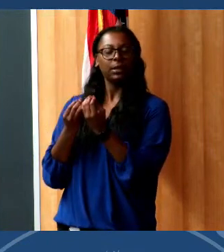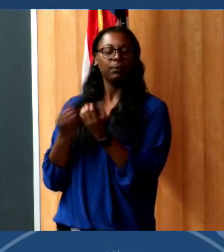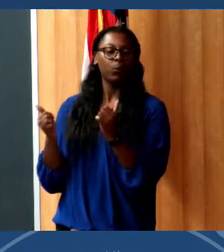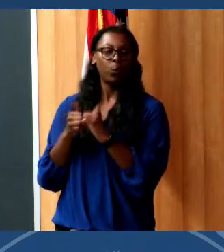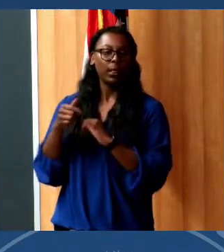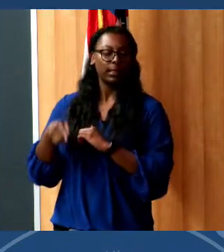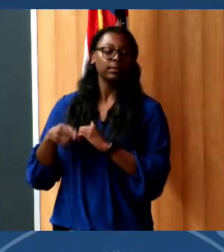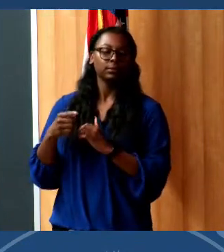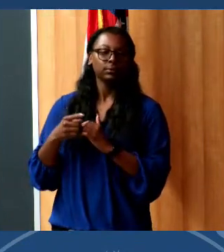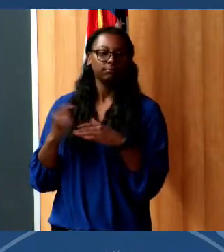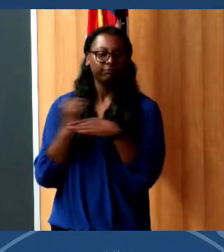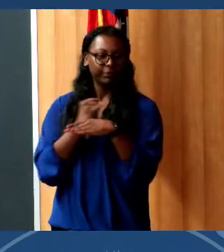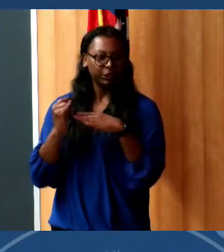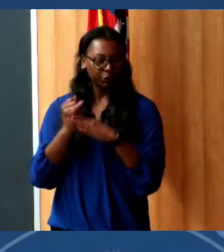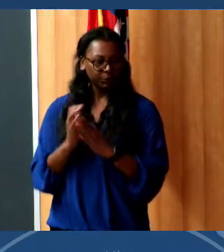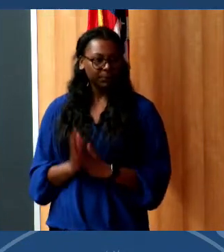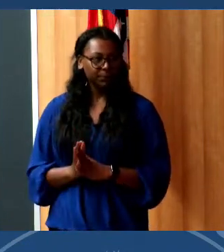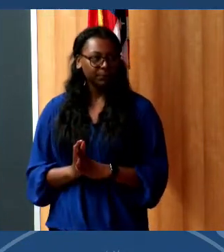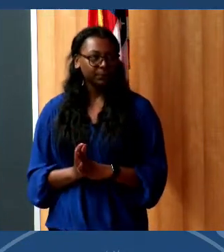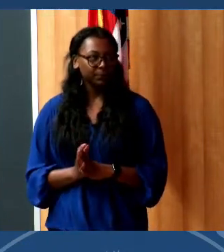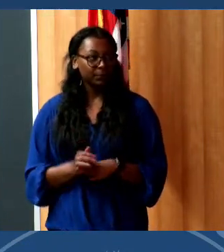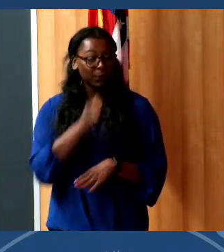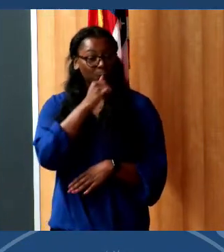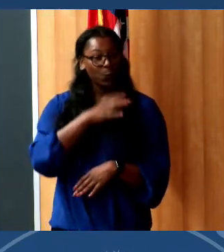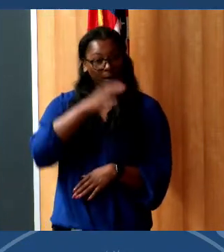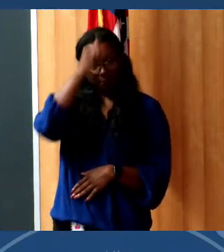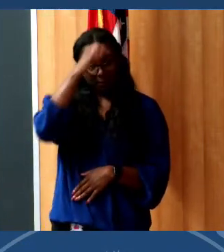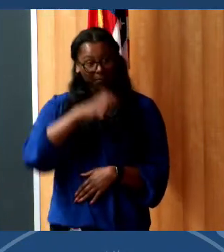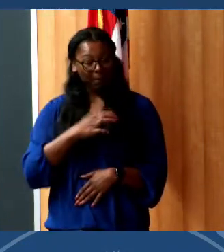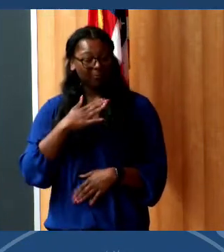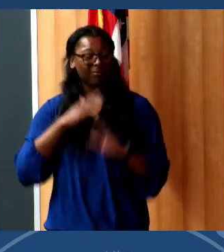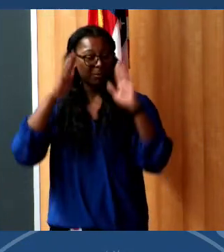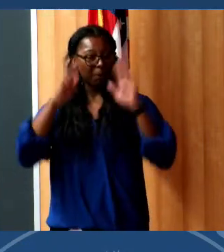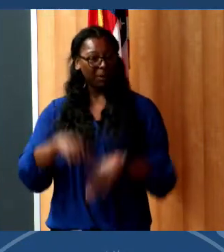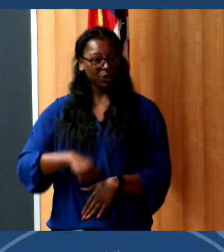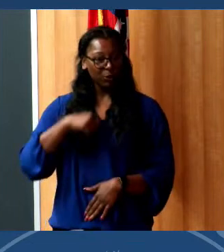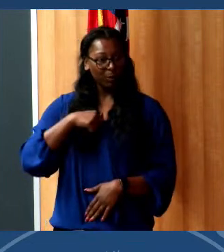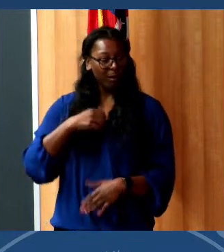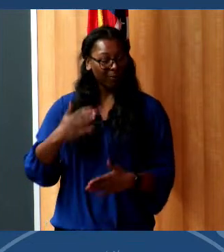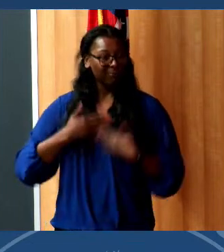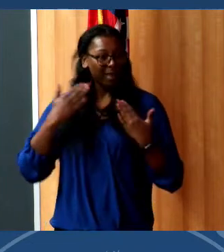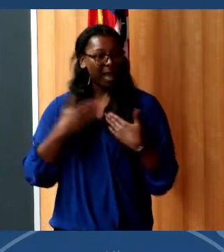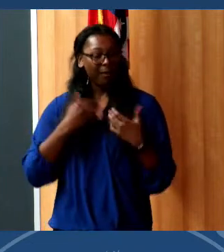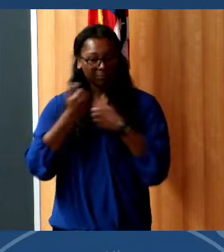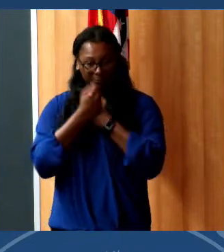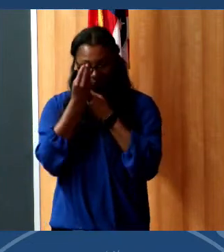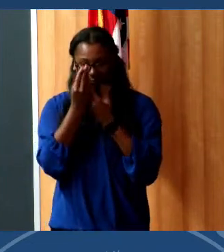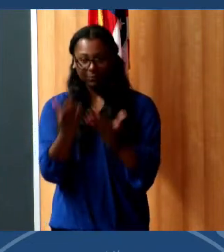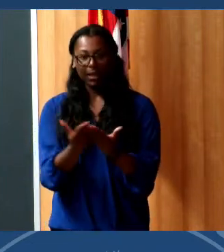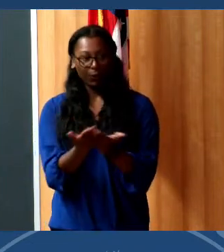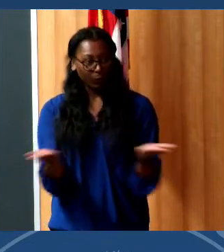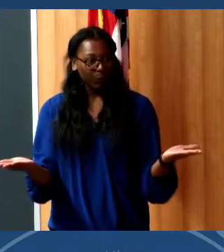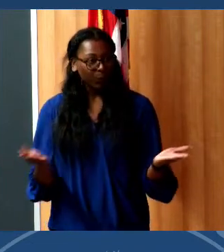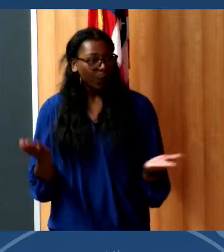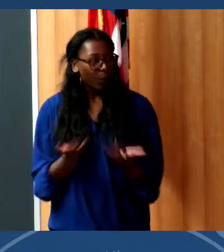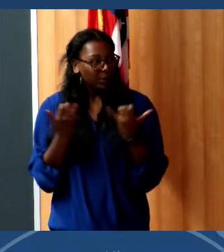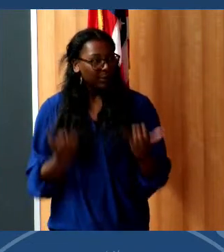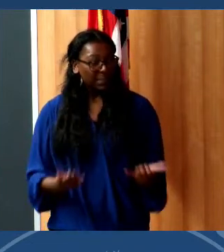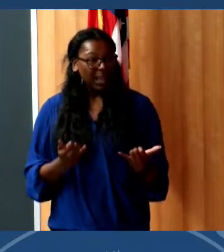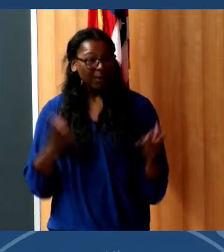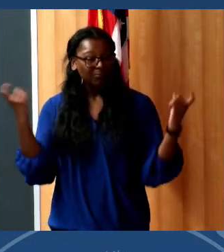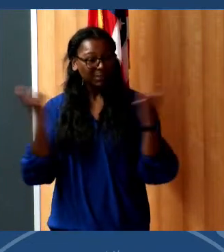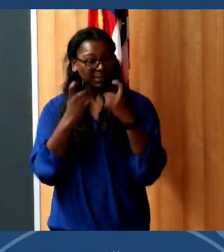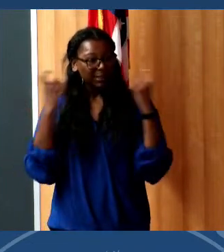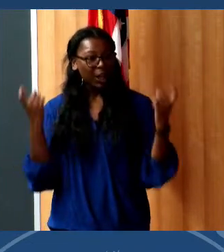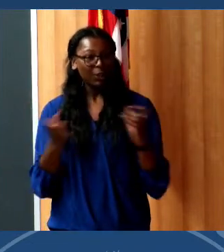Fellowship. Ladies and gentlemen, it's with great pride and gratitude that I stand before you today as we celebrate the completion